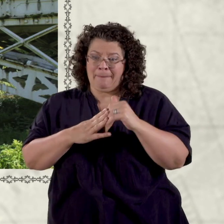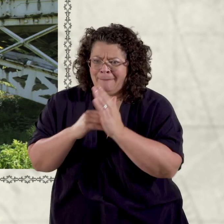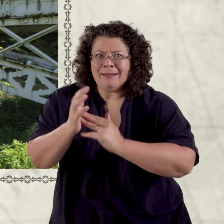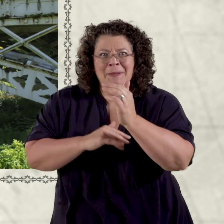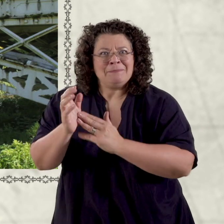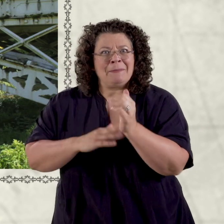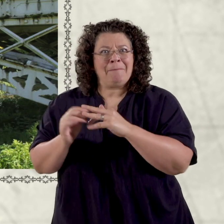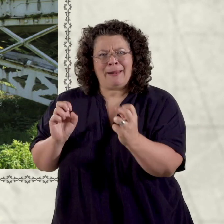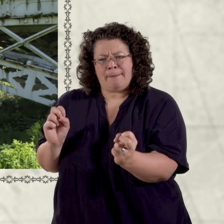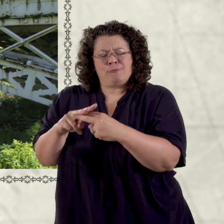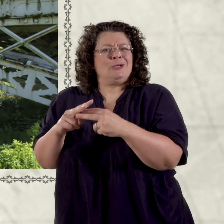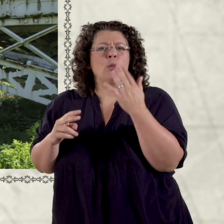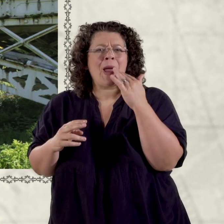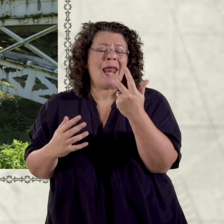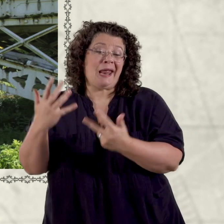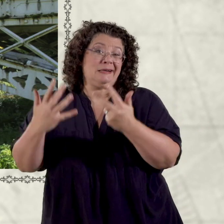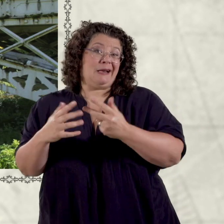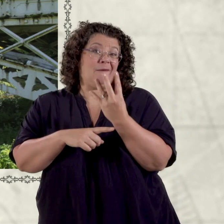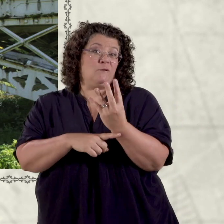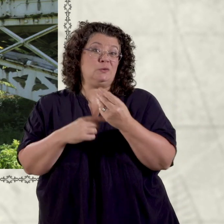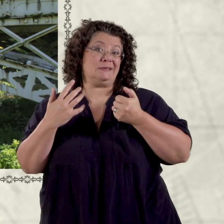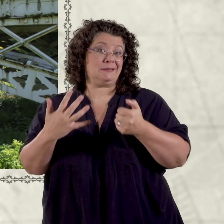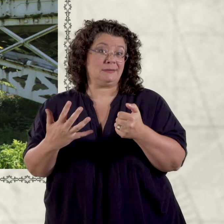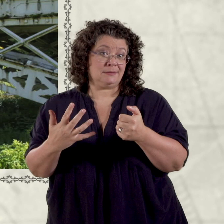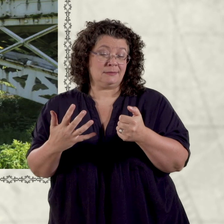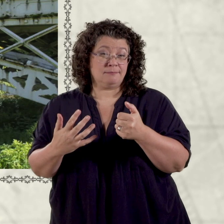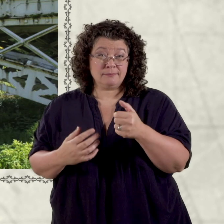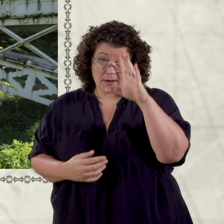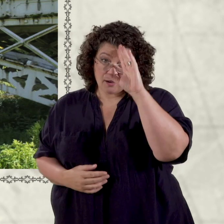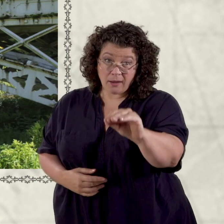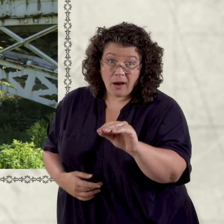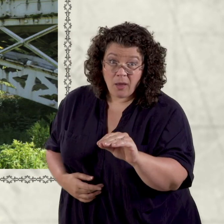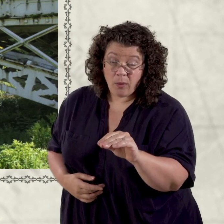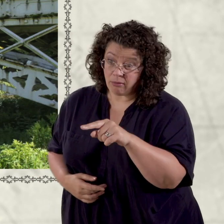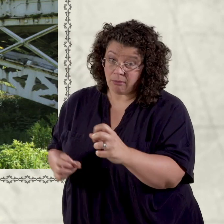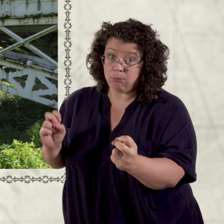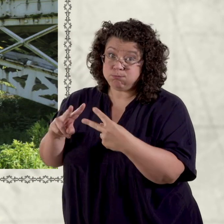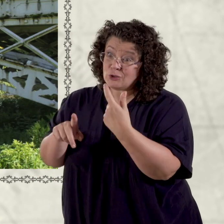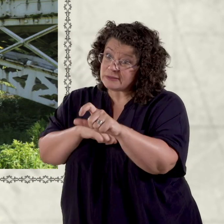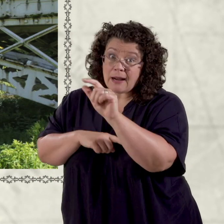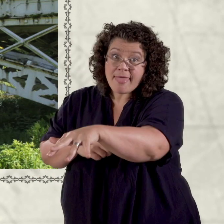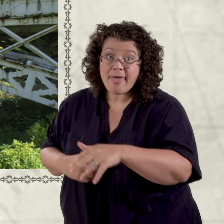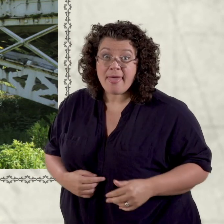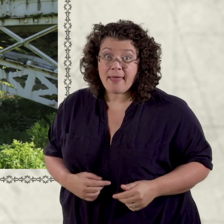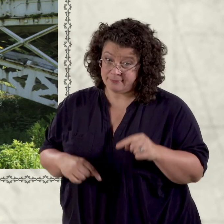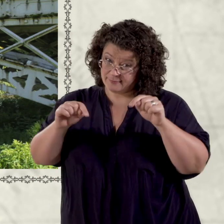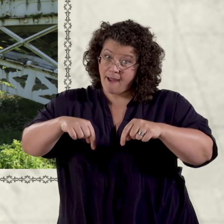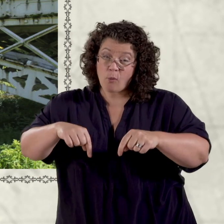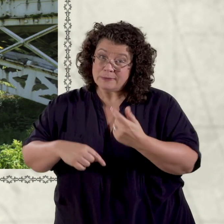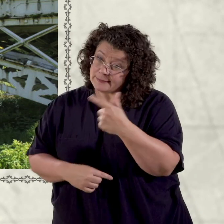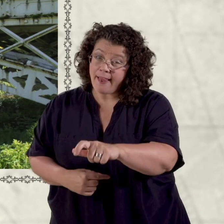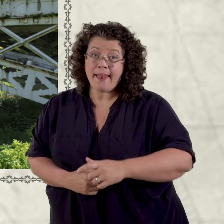bridge in 1846. And do you know what? It's still there